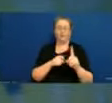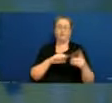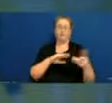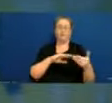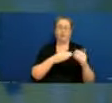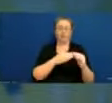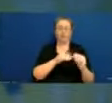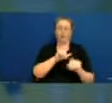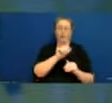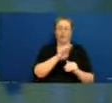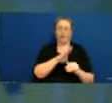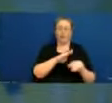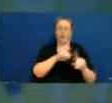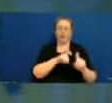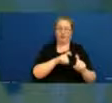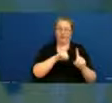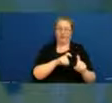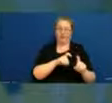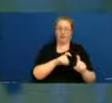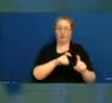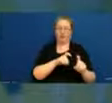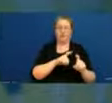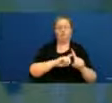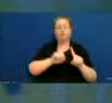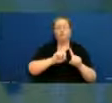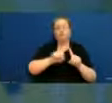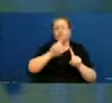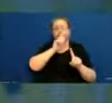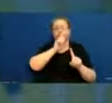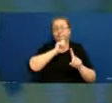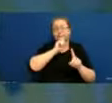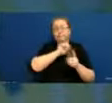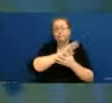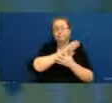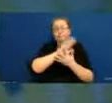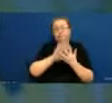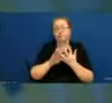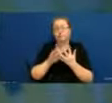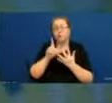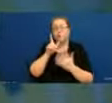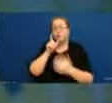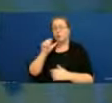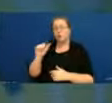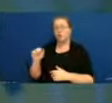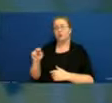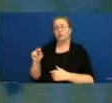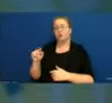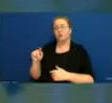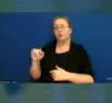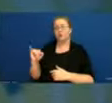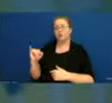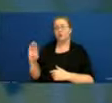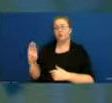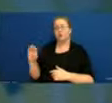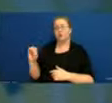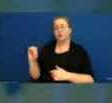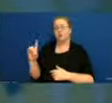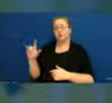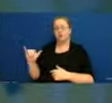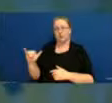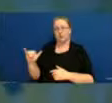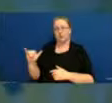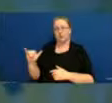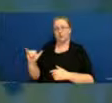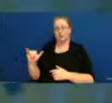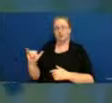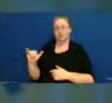from community laboratory tests, the blood left over from tests by different age groups, have antibodies for COVID-19.